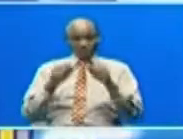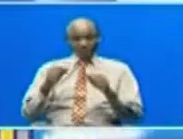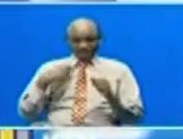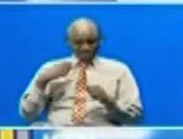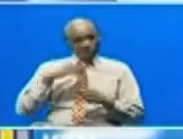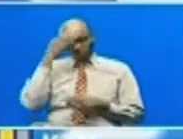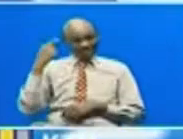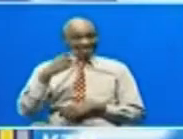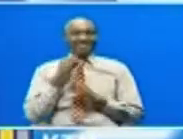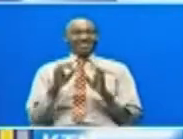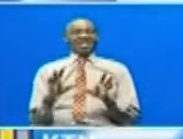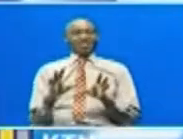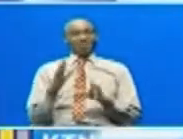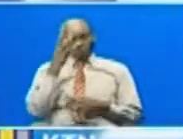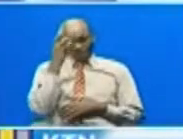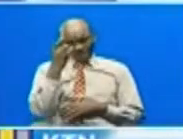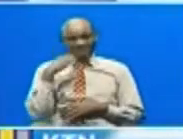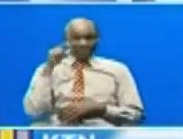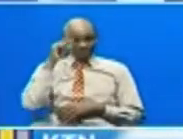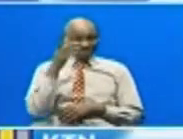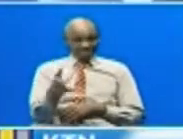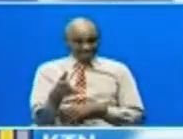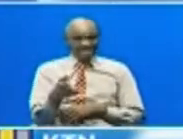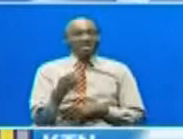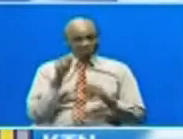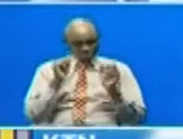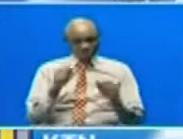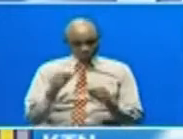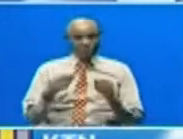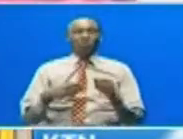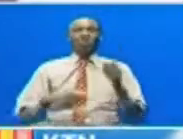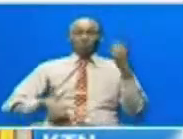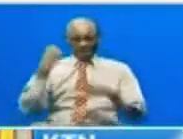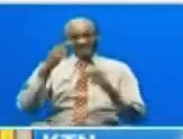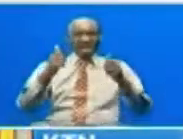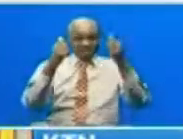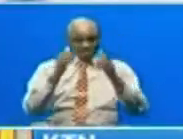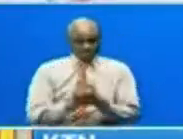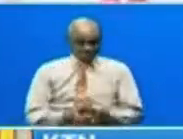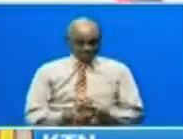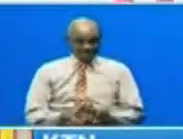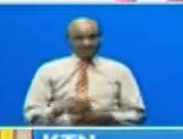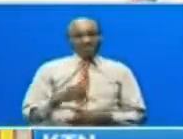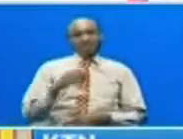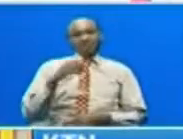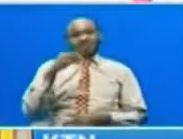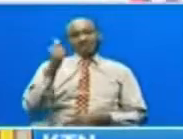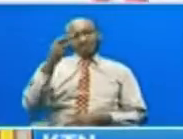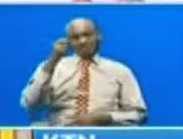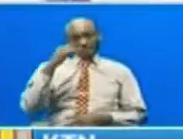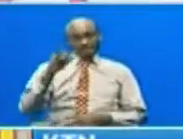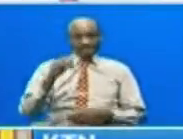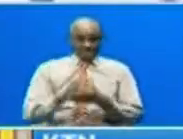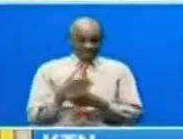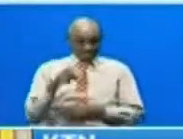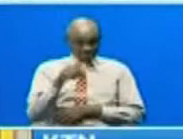hakitasaulika hapa kaunti ya Pwani, ambacho tupate kombe fulani. Anthony Kimani from Sofapaka and Harambee Stars